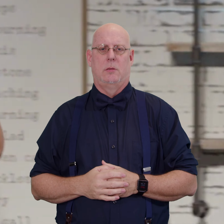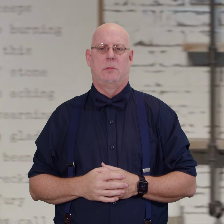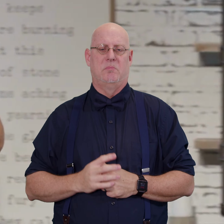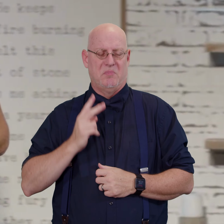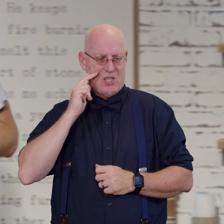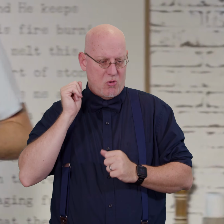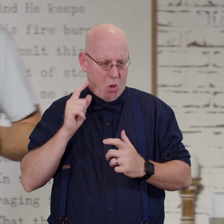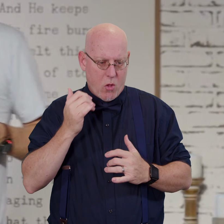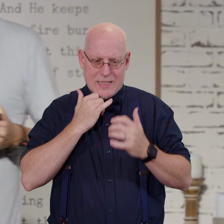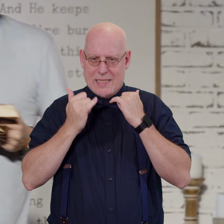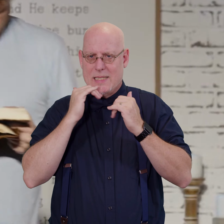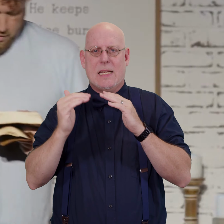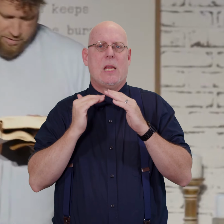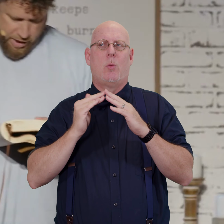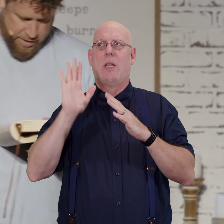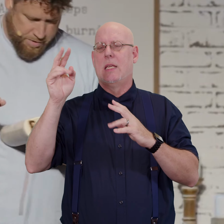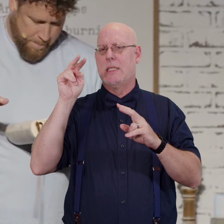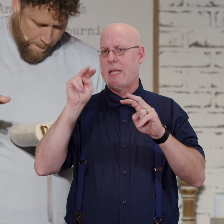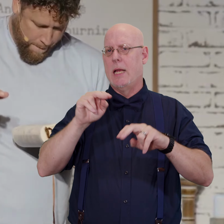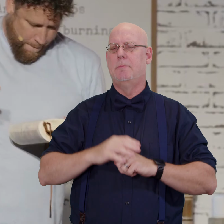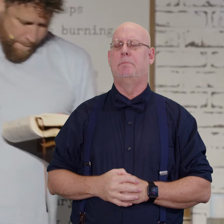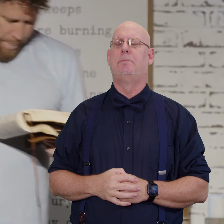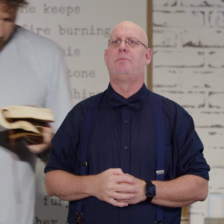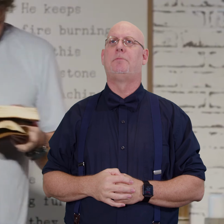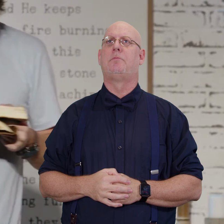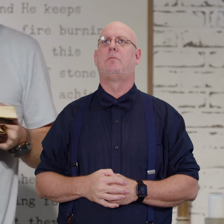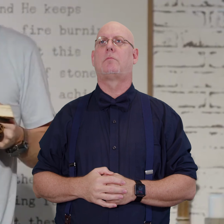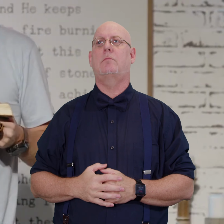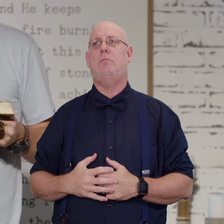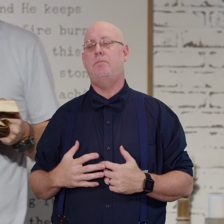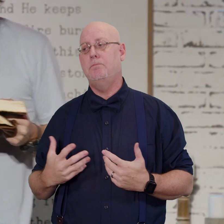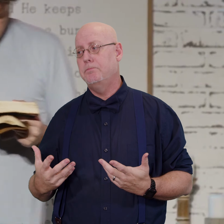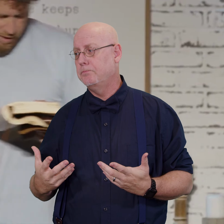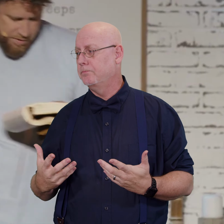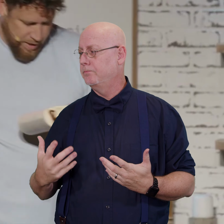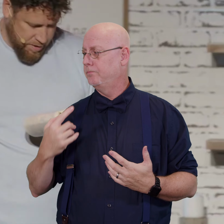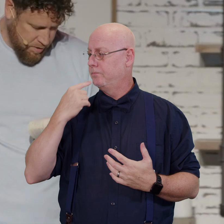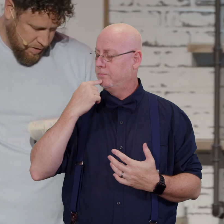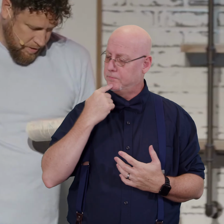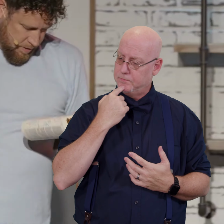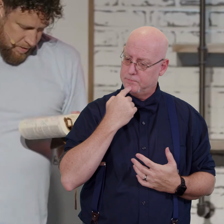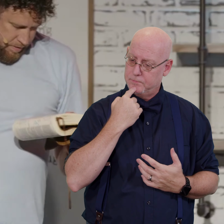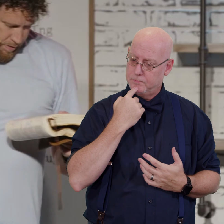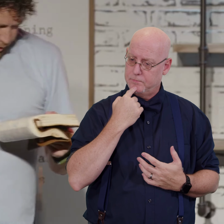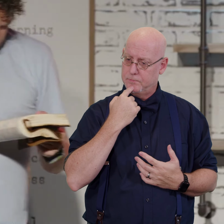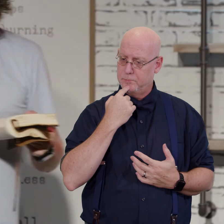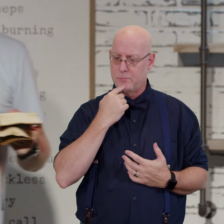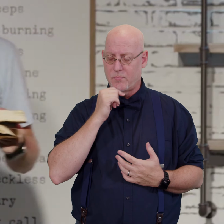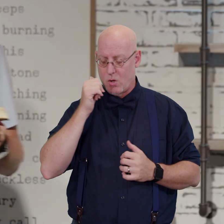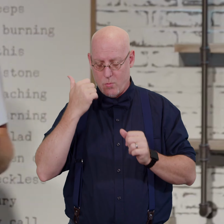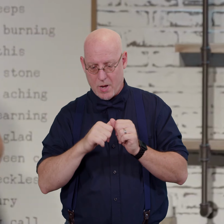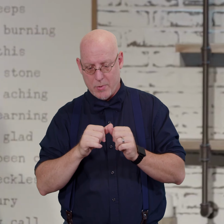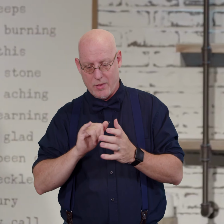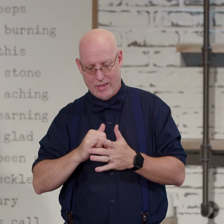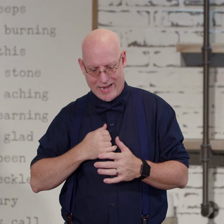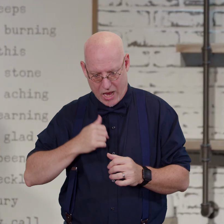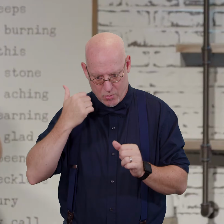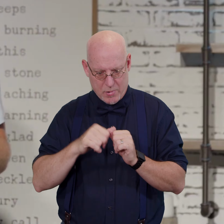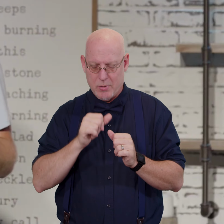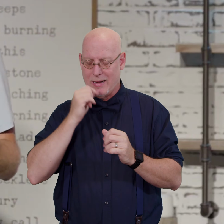He sees all sin equally in his sight. And so he says, they do not remember that I